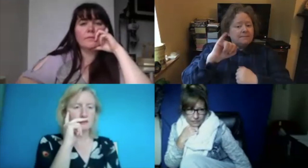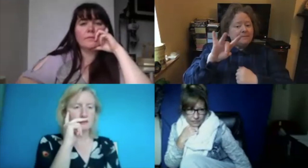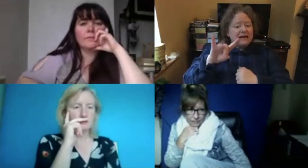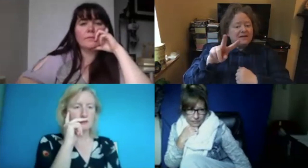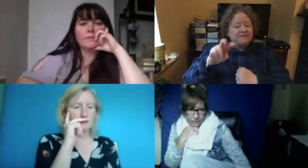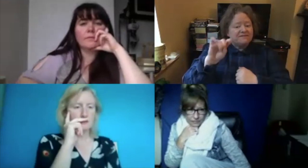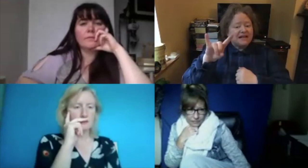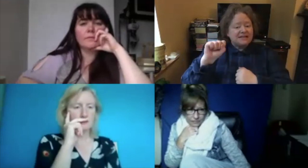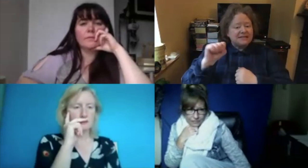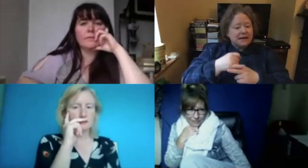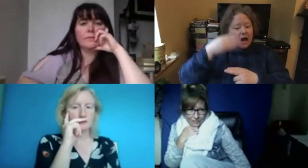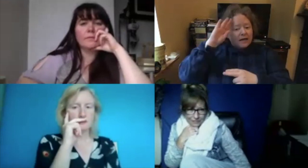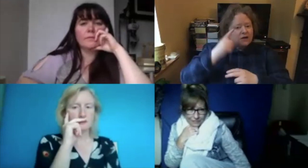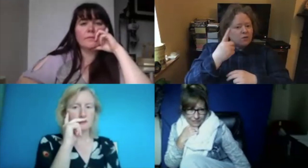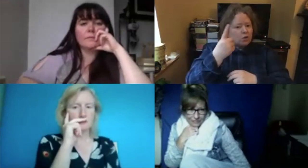Well,